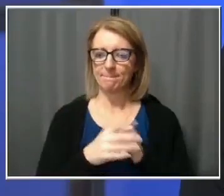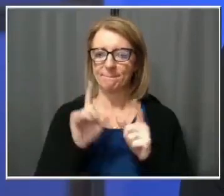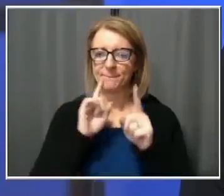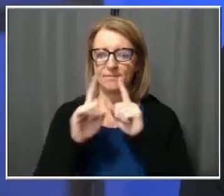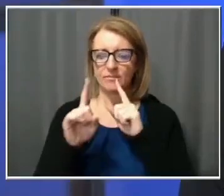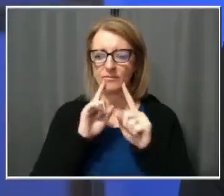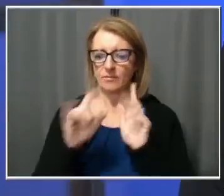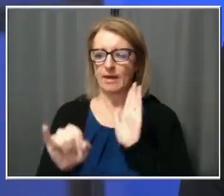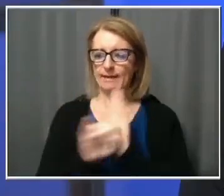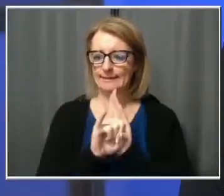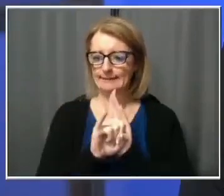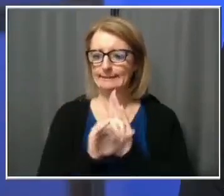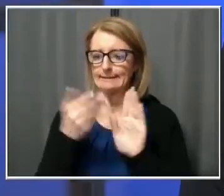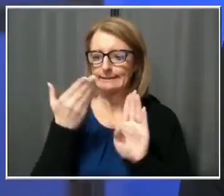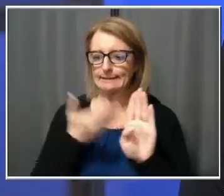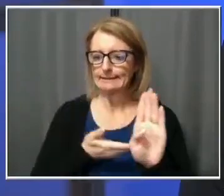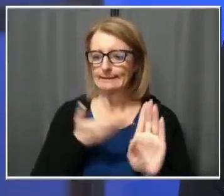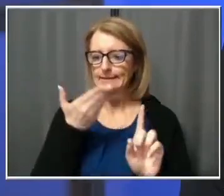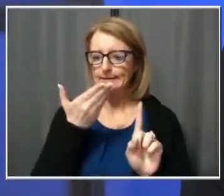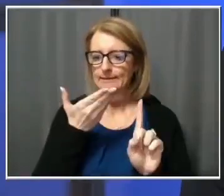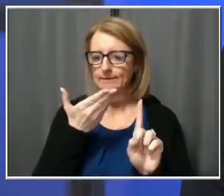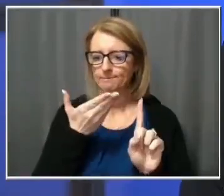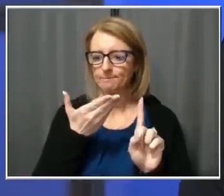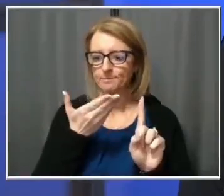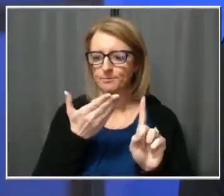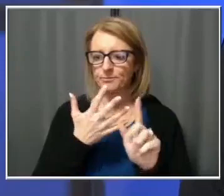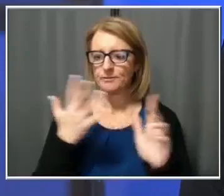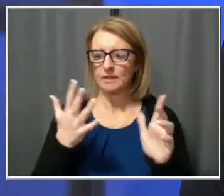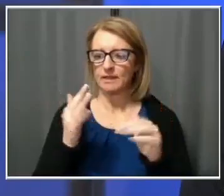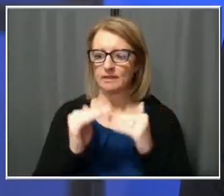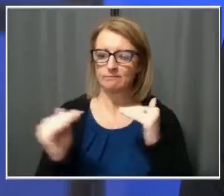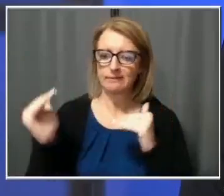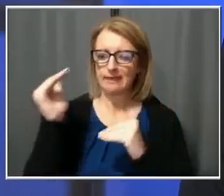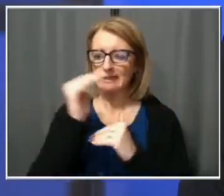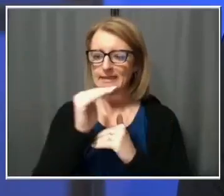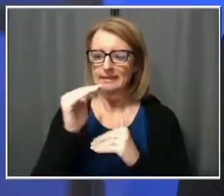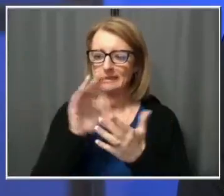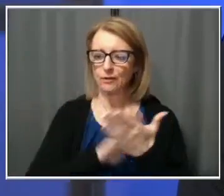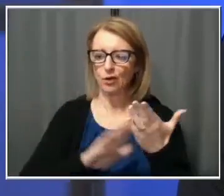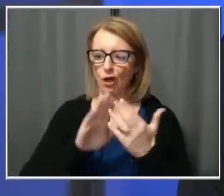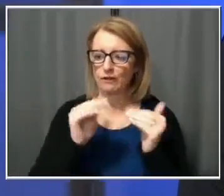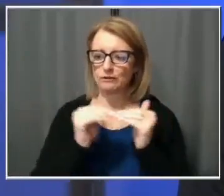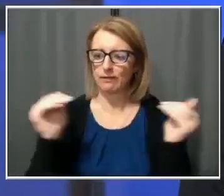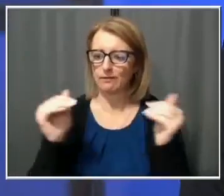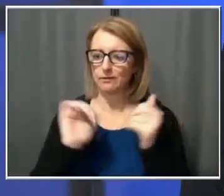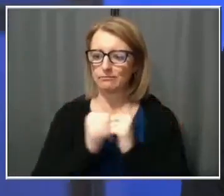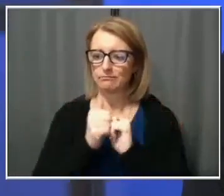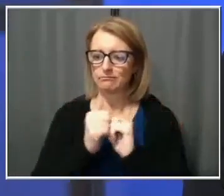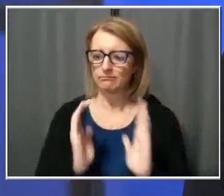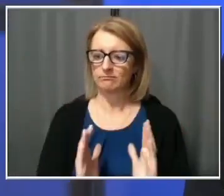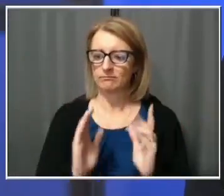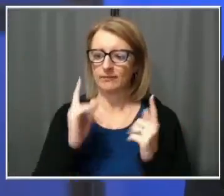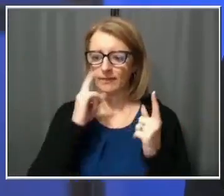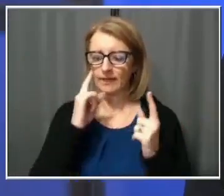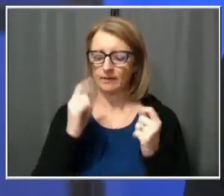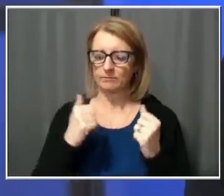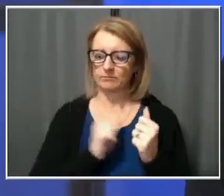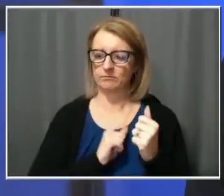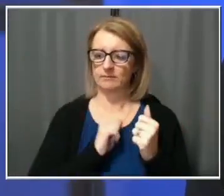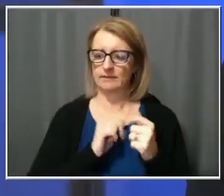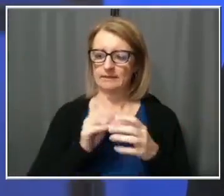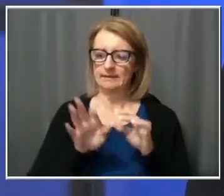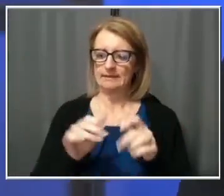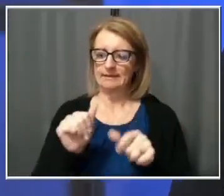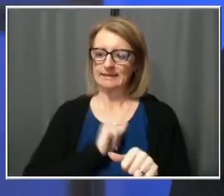identity. I think with a lot of elite level athletes who make it to the college level, you think about how much of your self-worth gets put into that